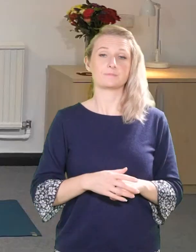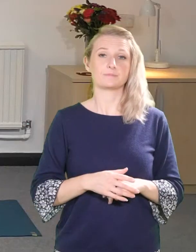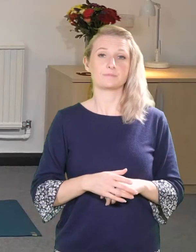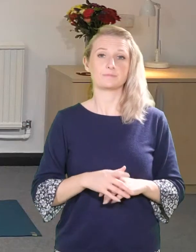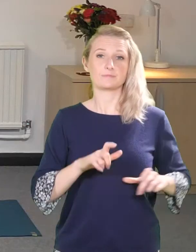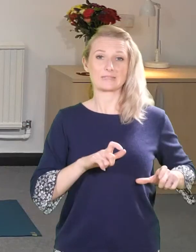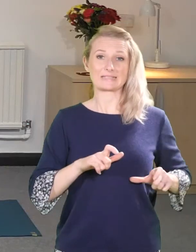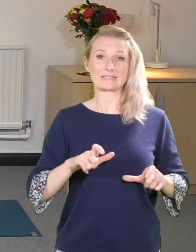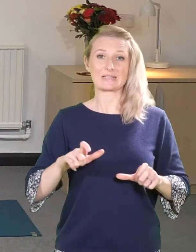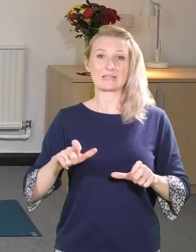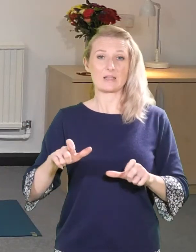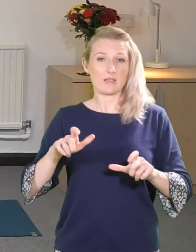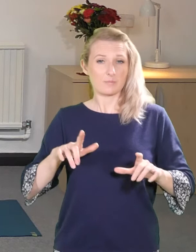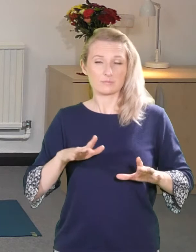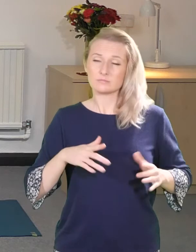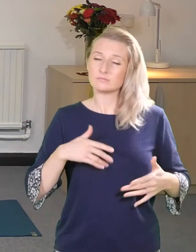upright, keeping steady,